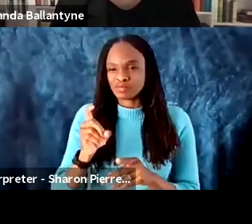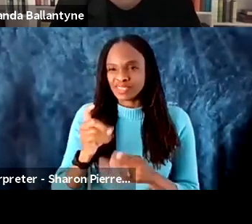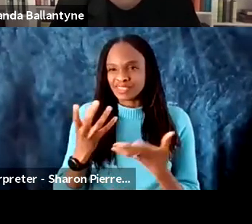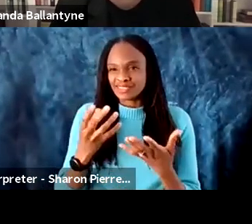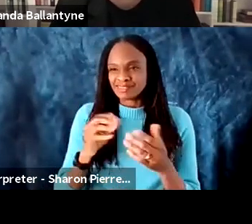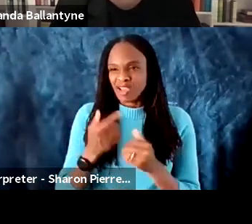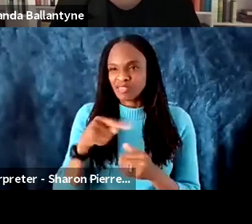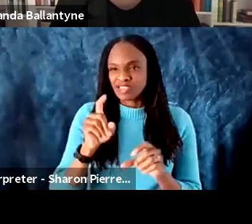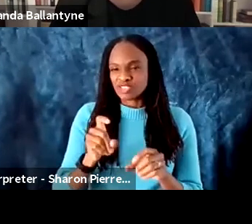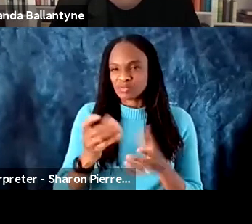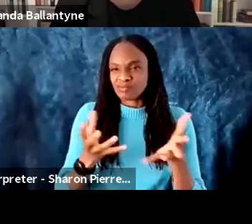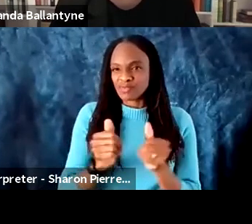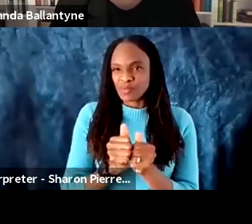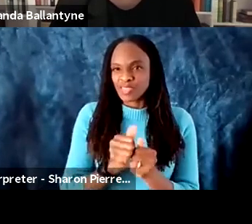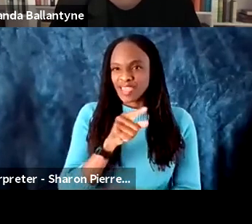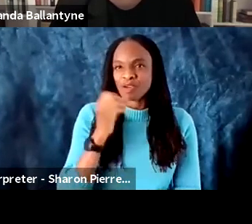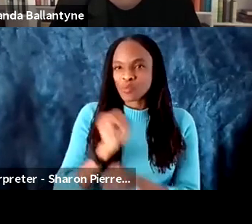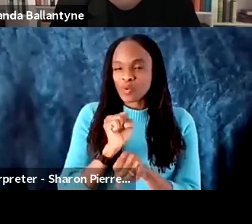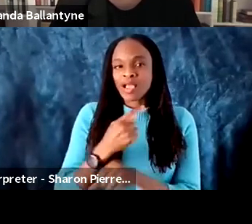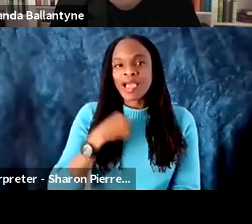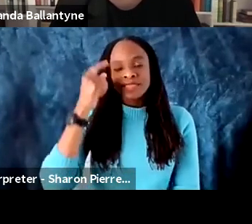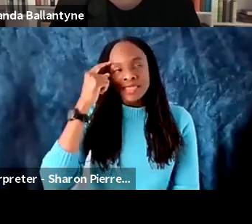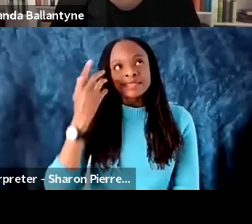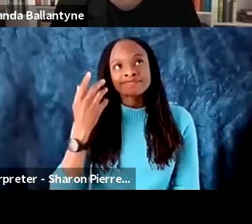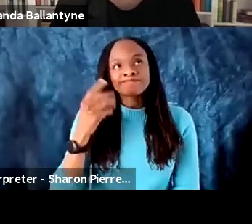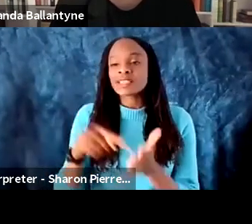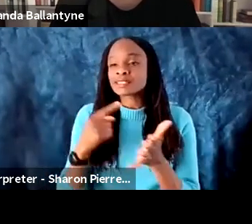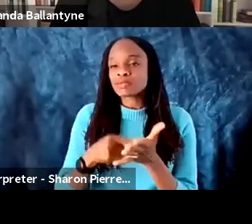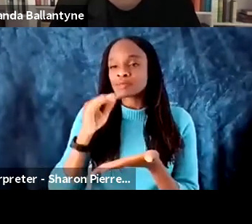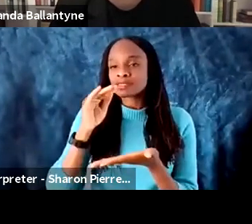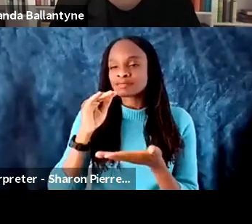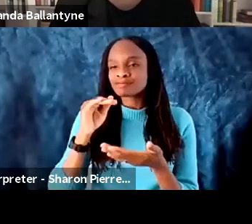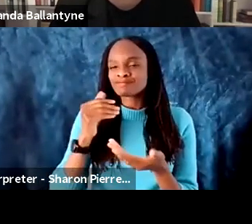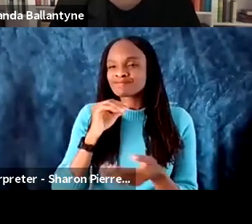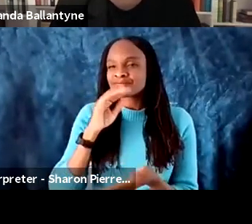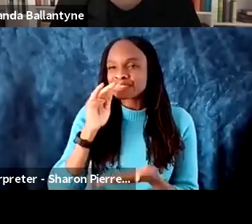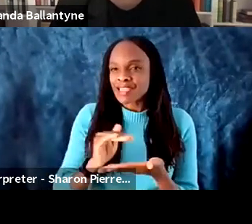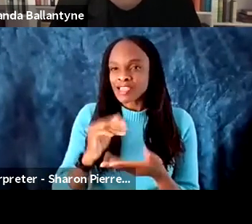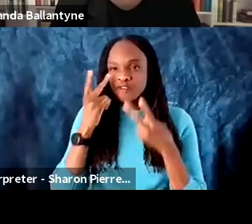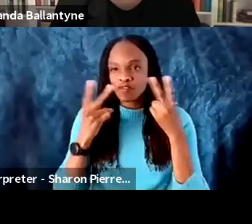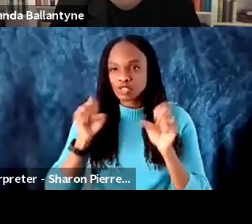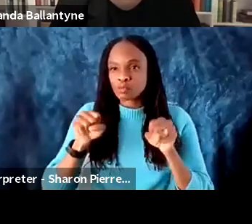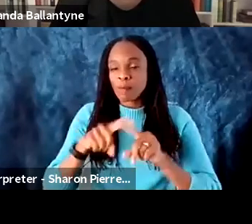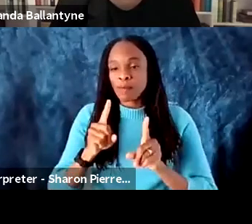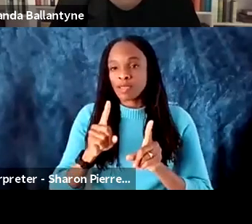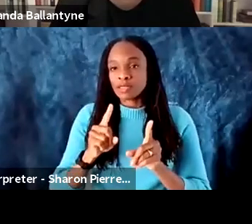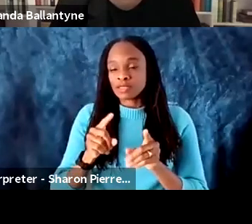think that is something that is sometimes less visible, but I think it's just as